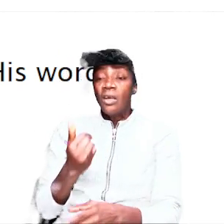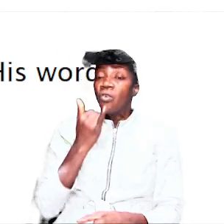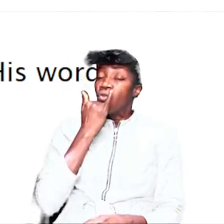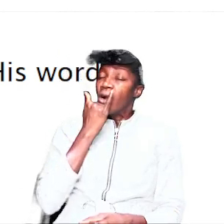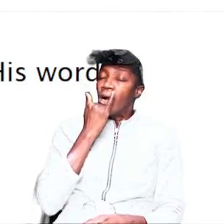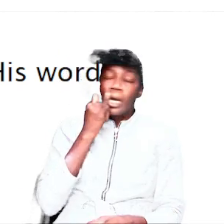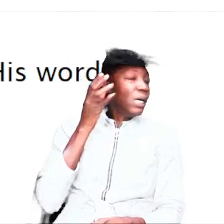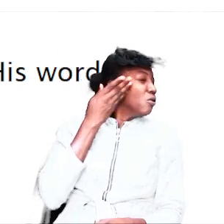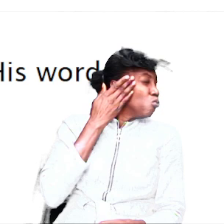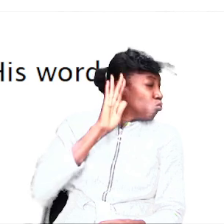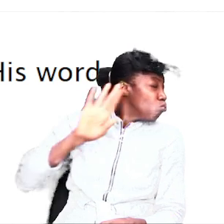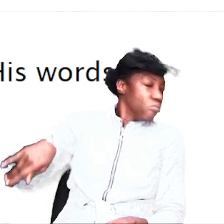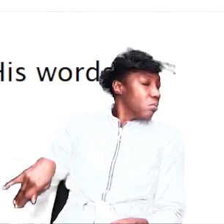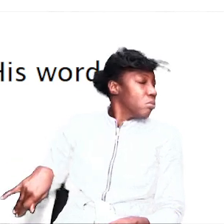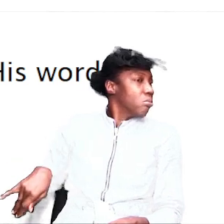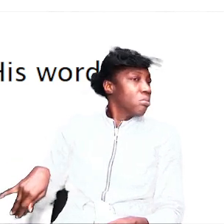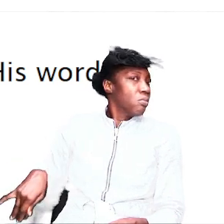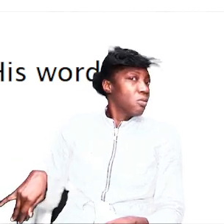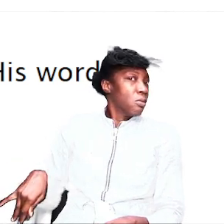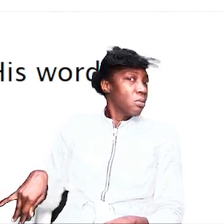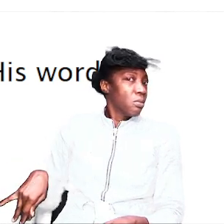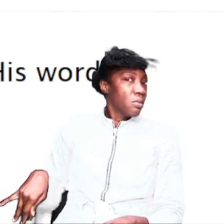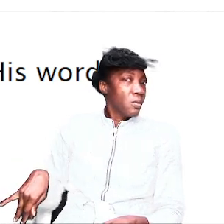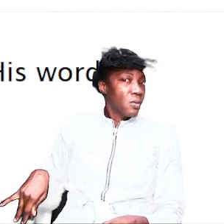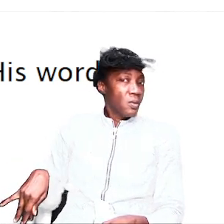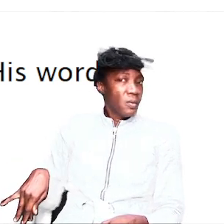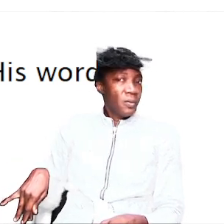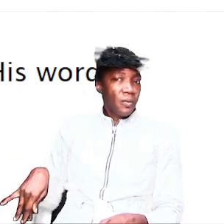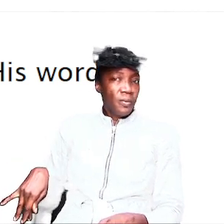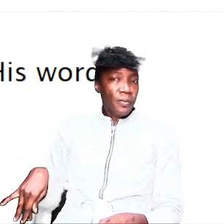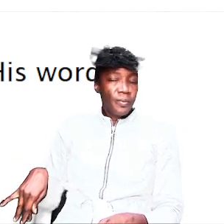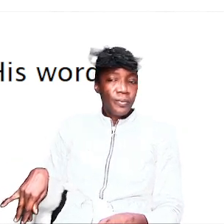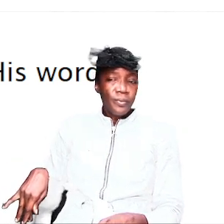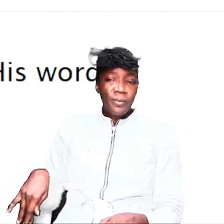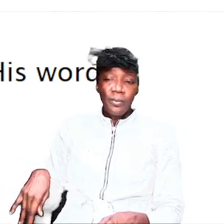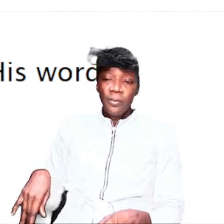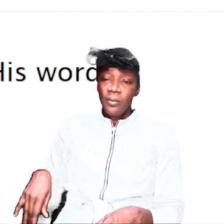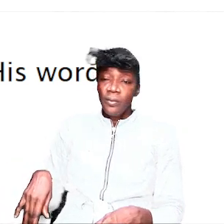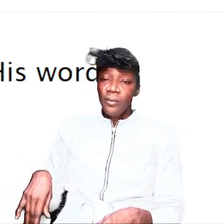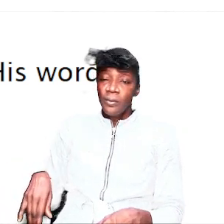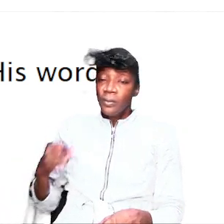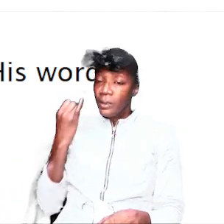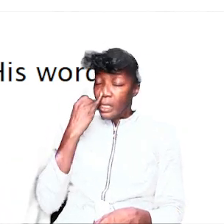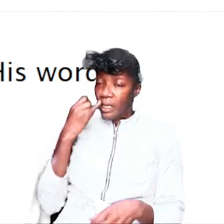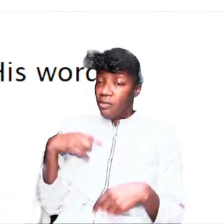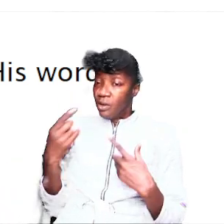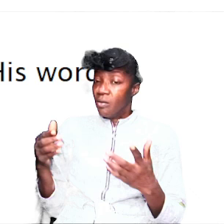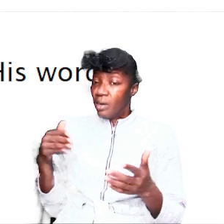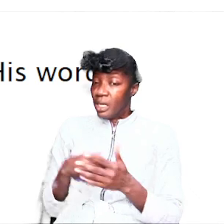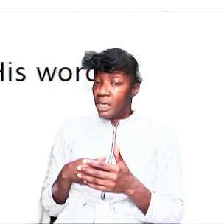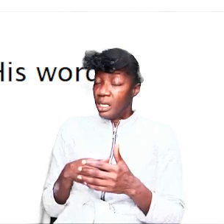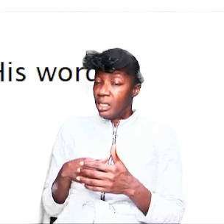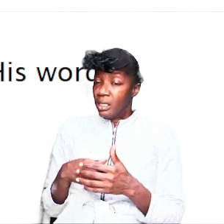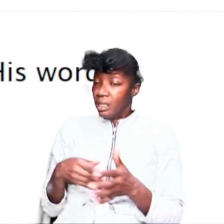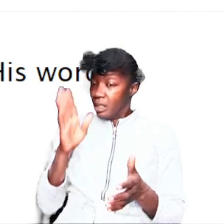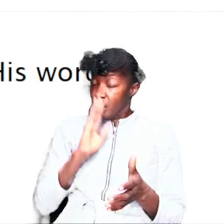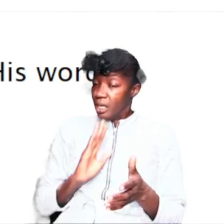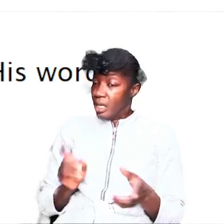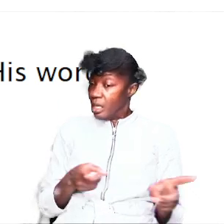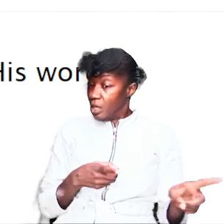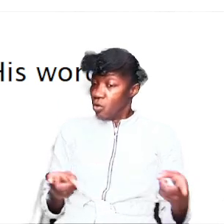shun the things that are wrong. You see, if we go against God and we do the